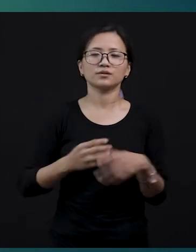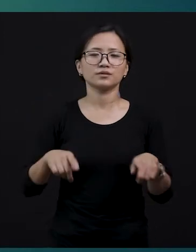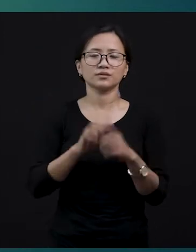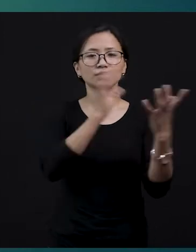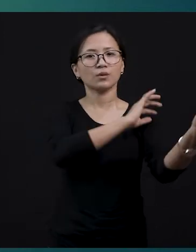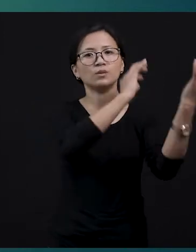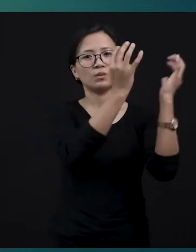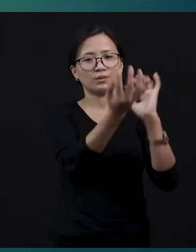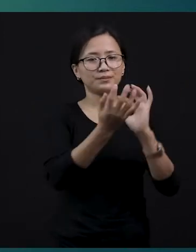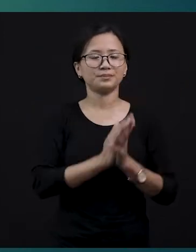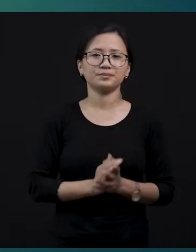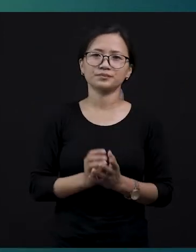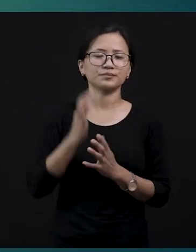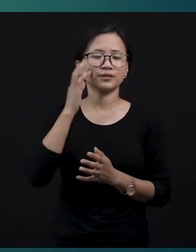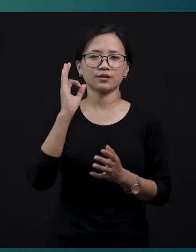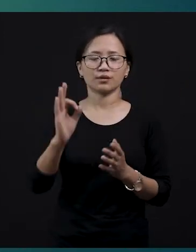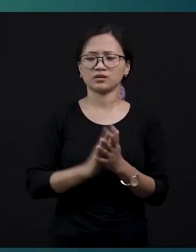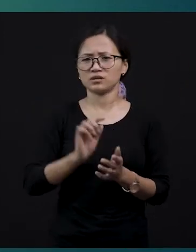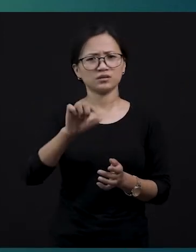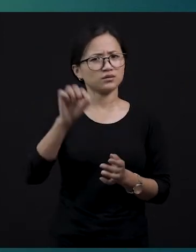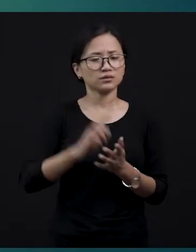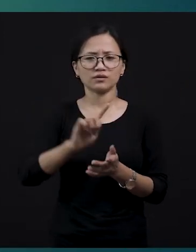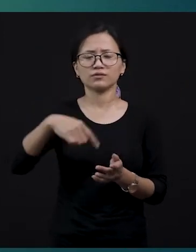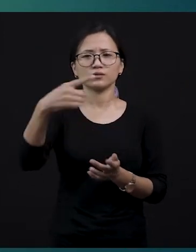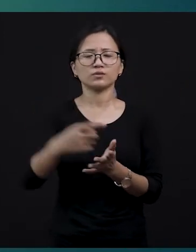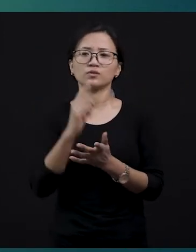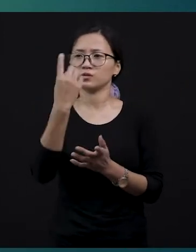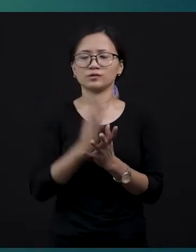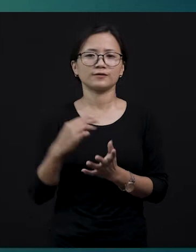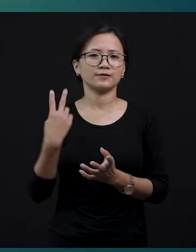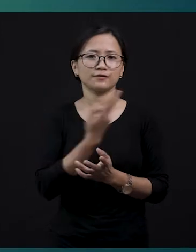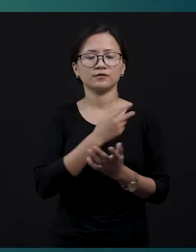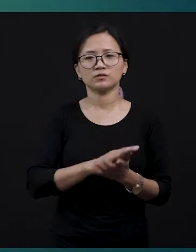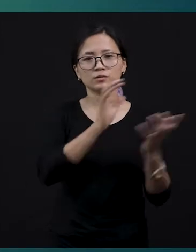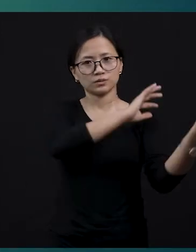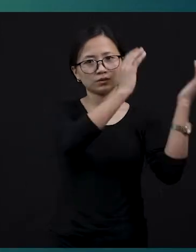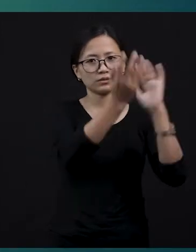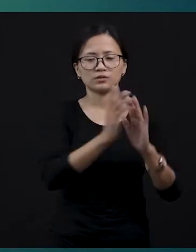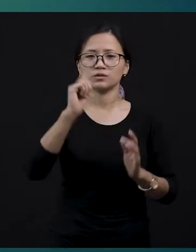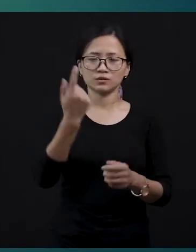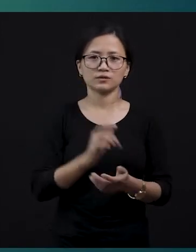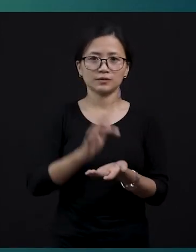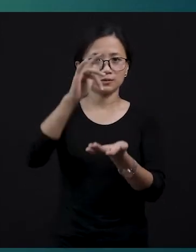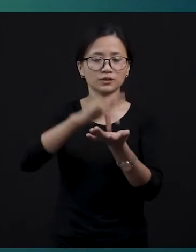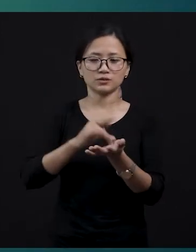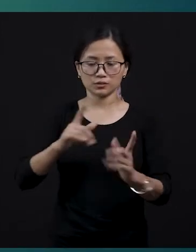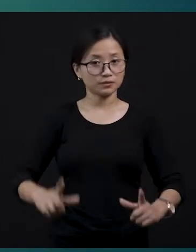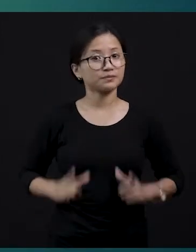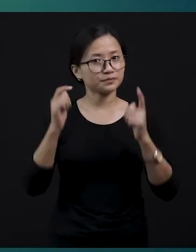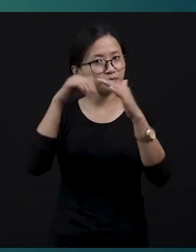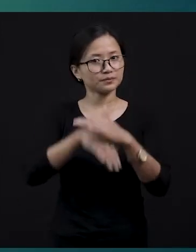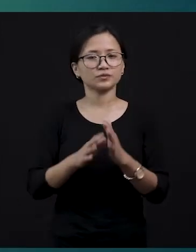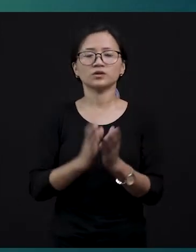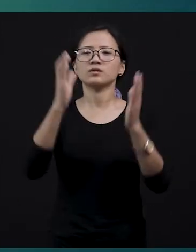the world because it is also important for each and every one of us to know about the world and not only the place we live in or